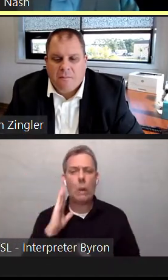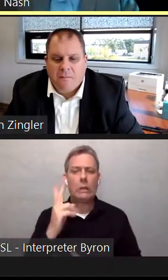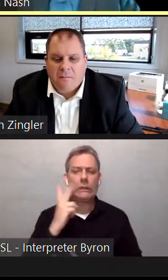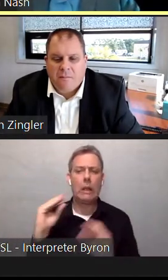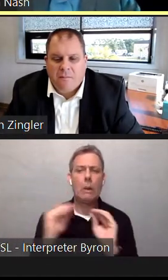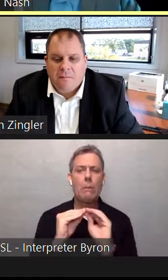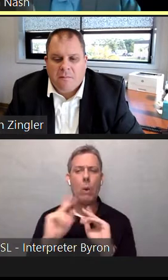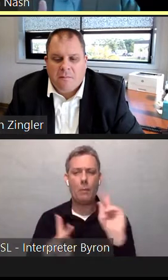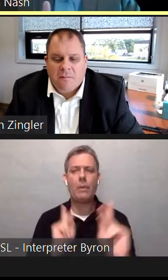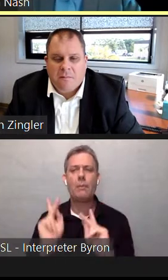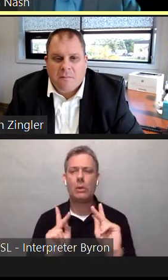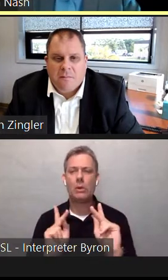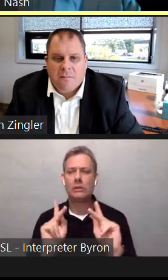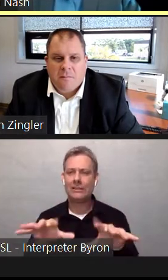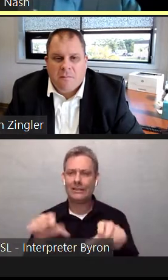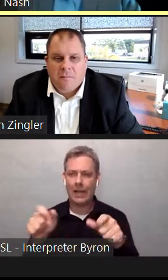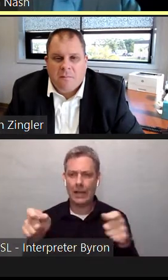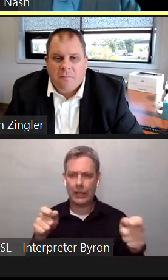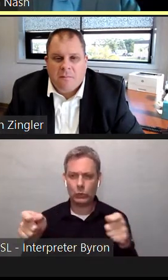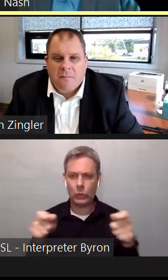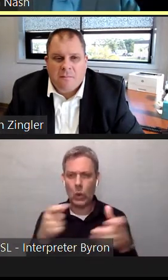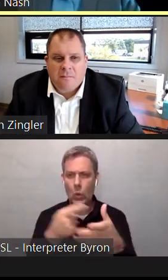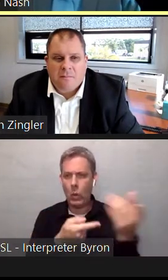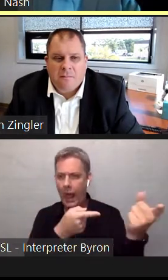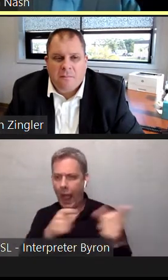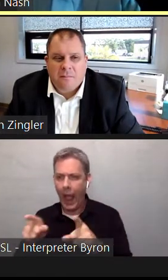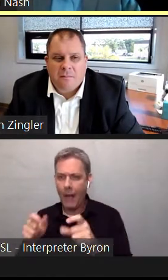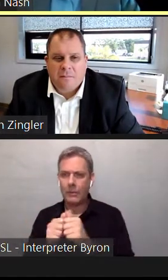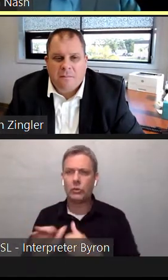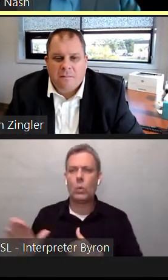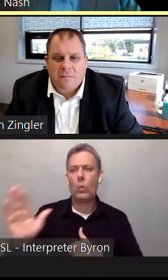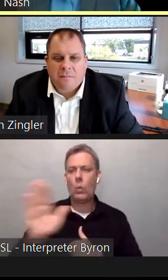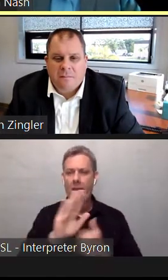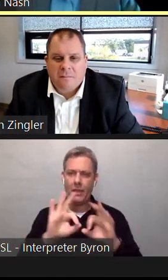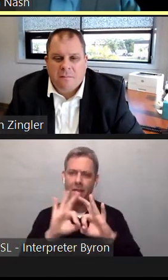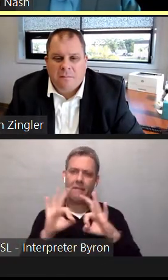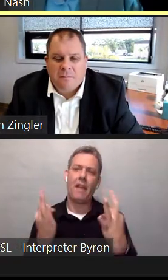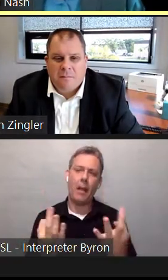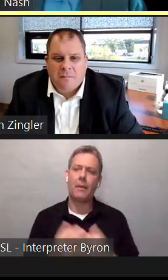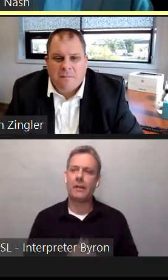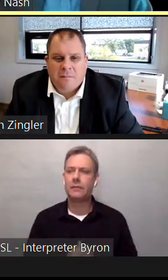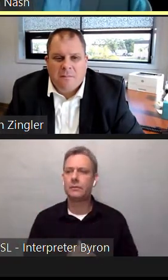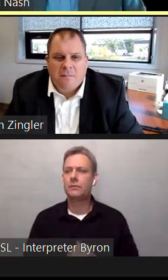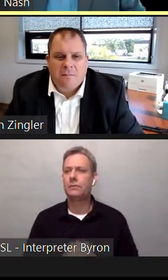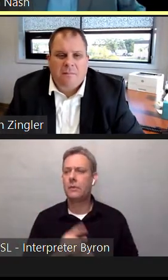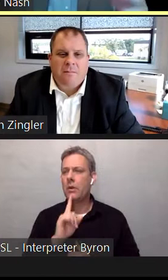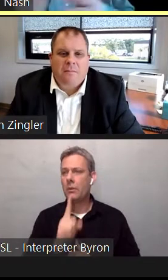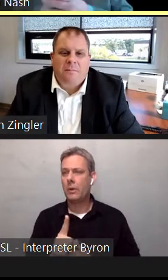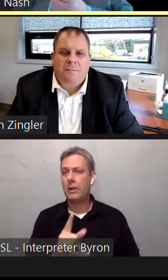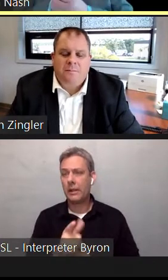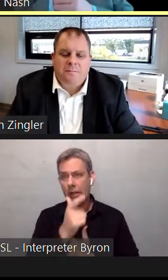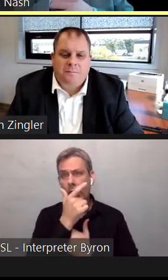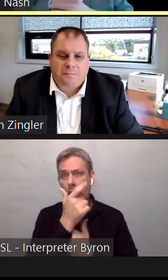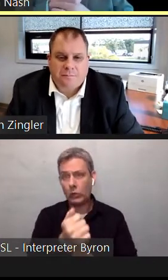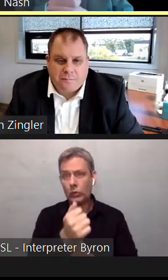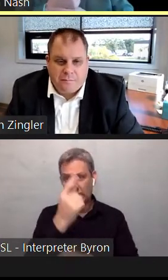taking control of what goes on with their loved ones. And it's been an interesting transition for us.